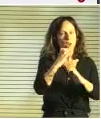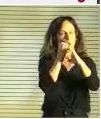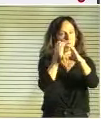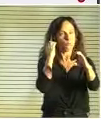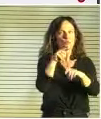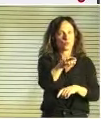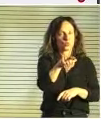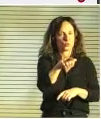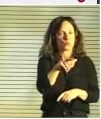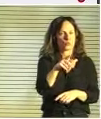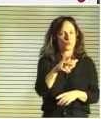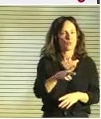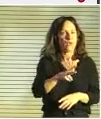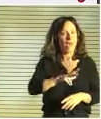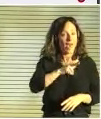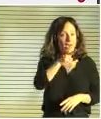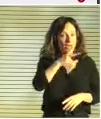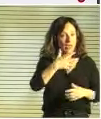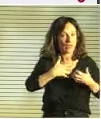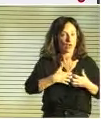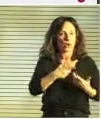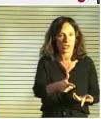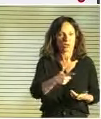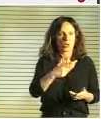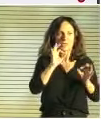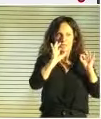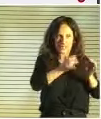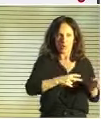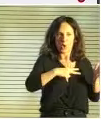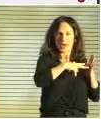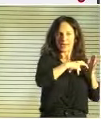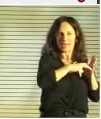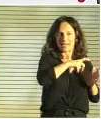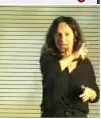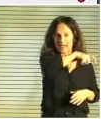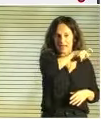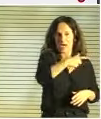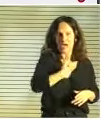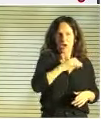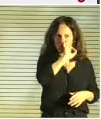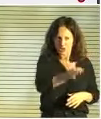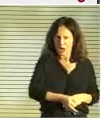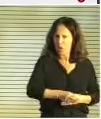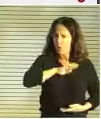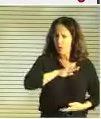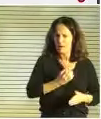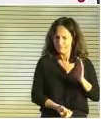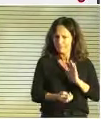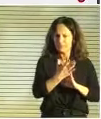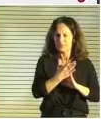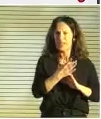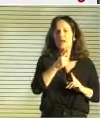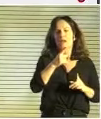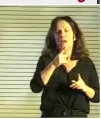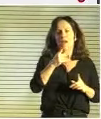lot of things. This should be not a stopper. When the technology for the coach is there, we should find a way to get also luggage and such